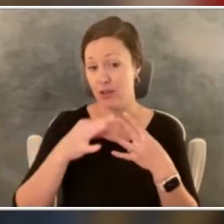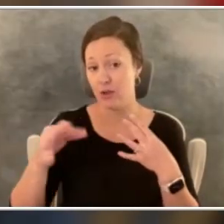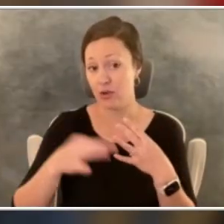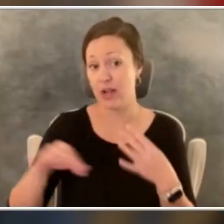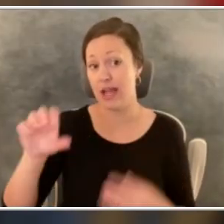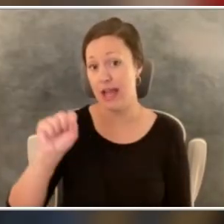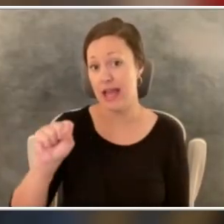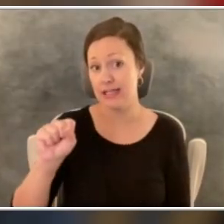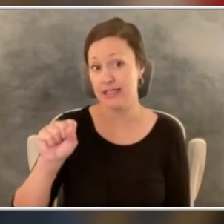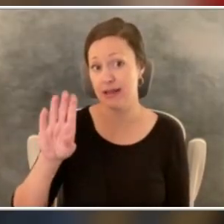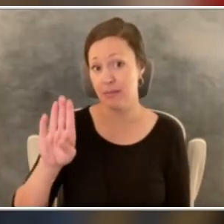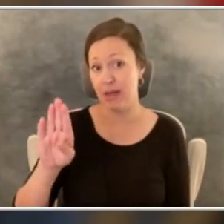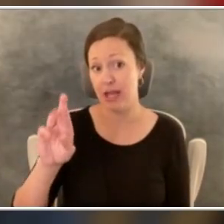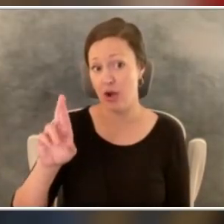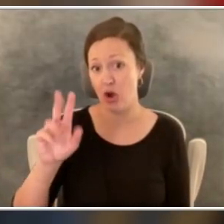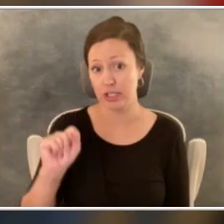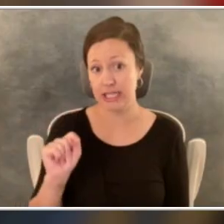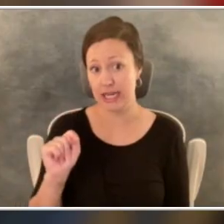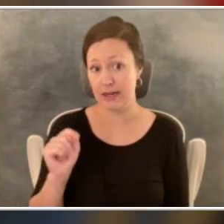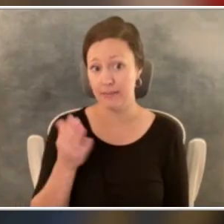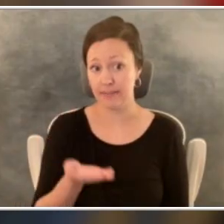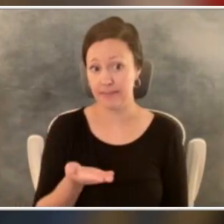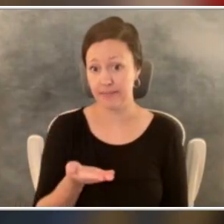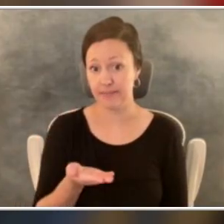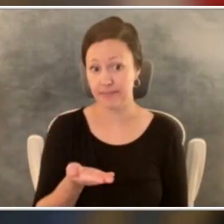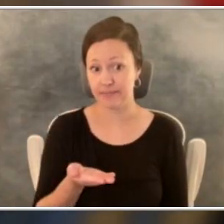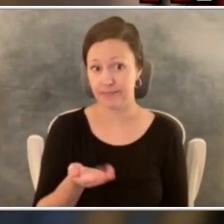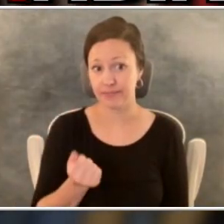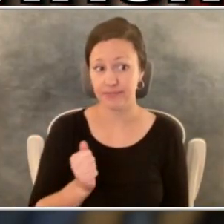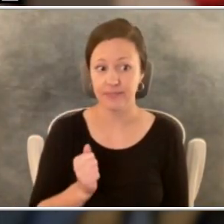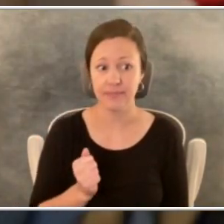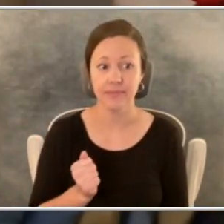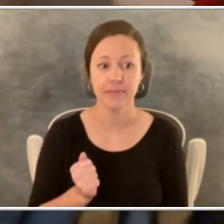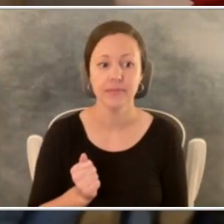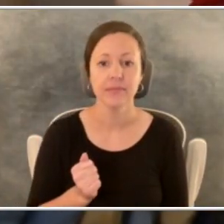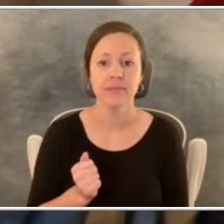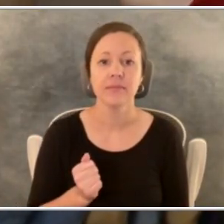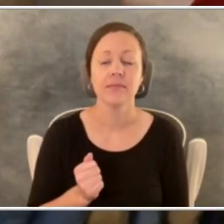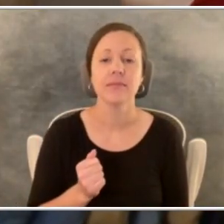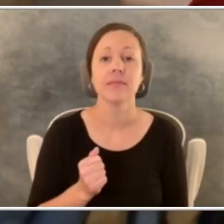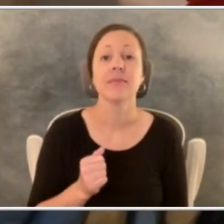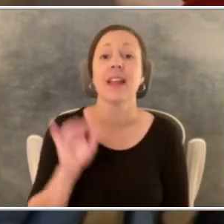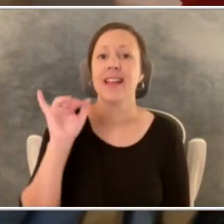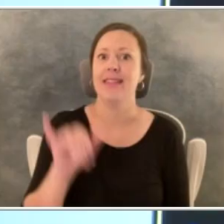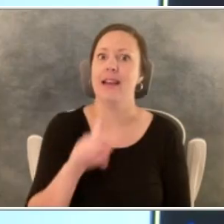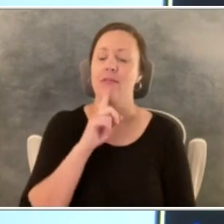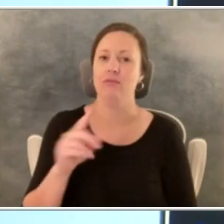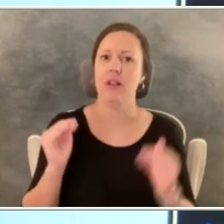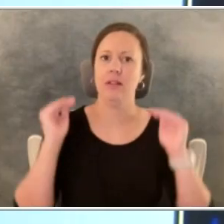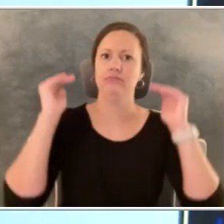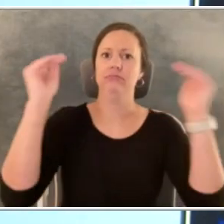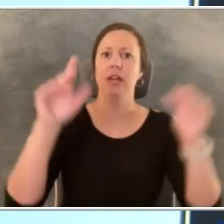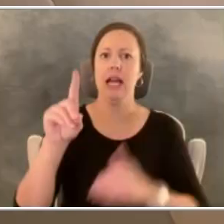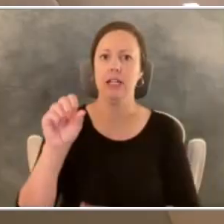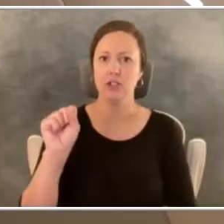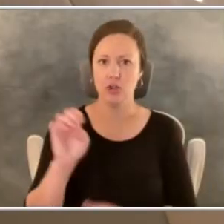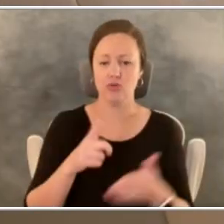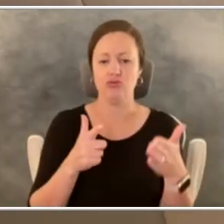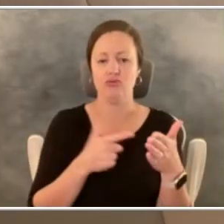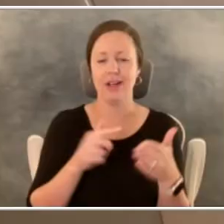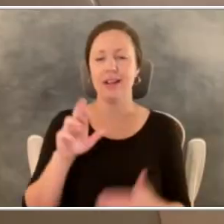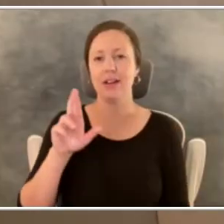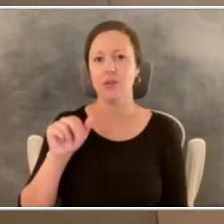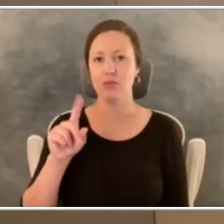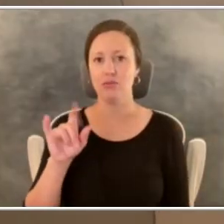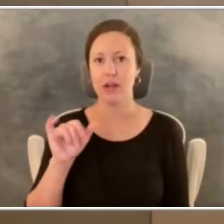SBRT, stereotactic body radiation therapy, a type of high-dose radiation treatment used for some